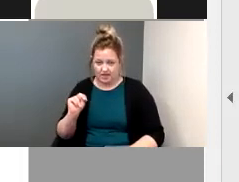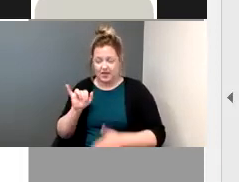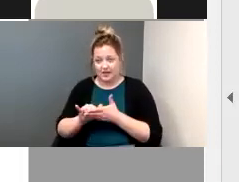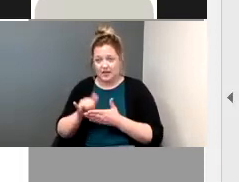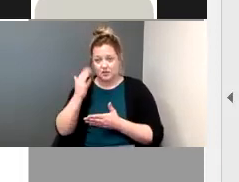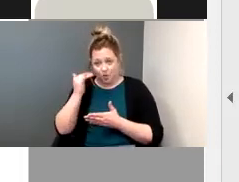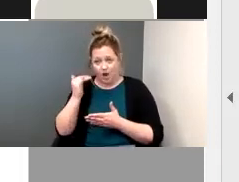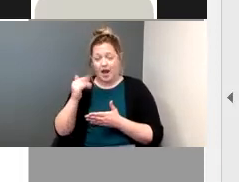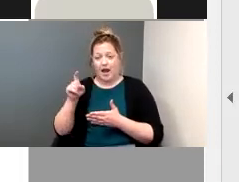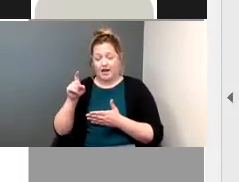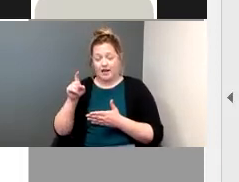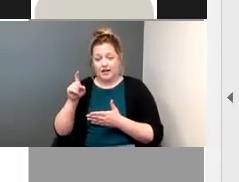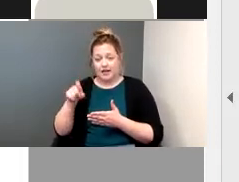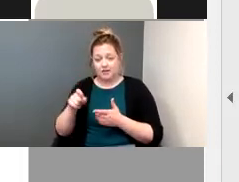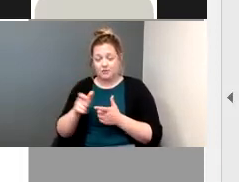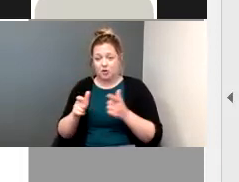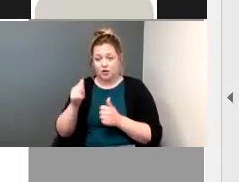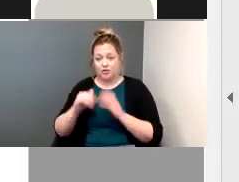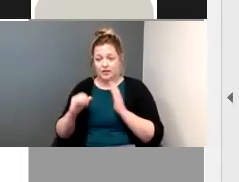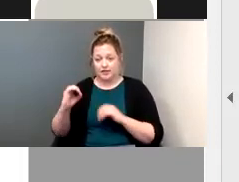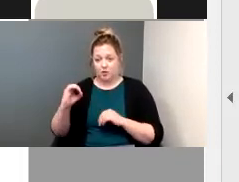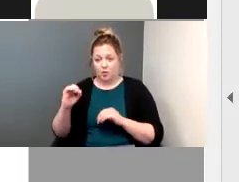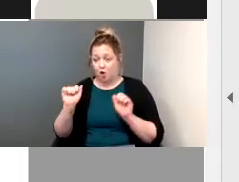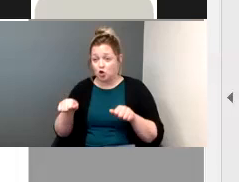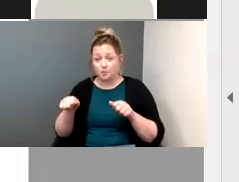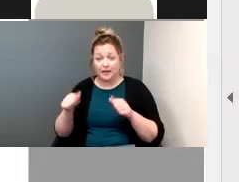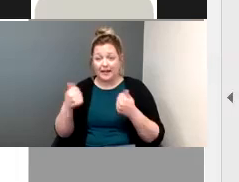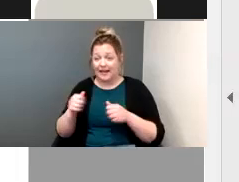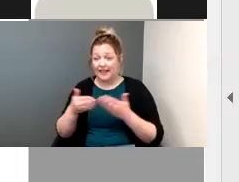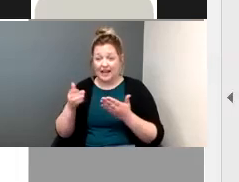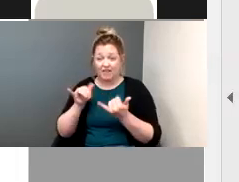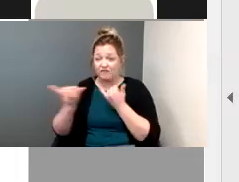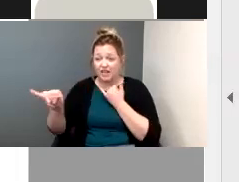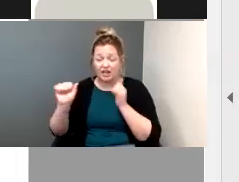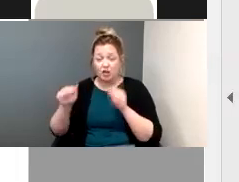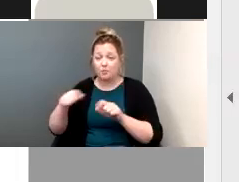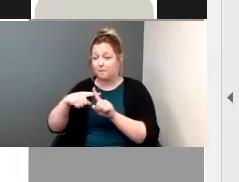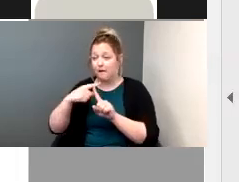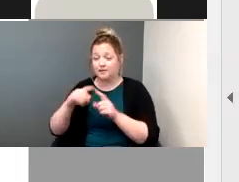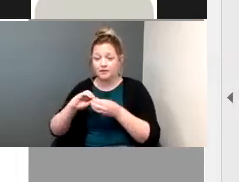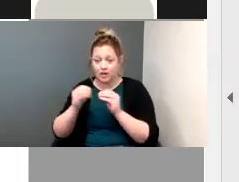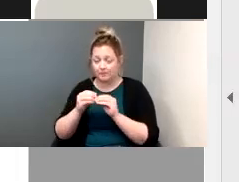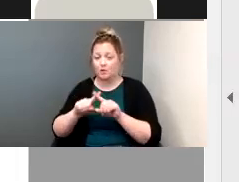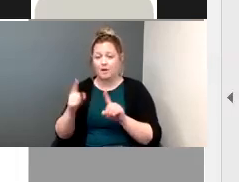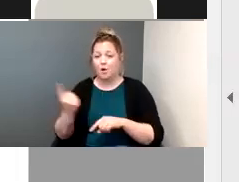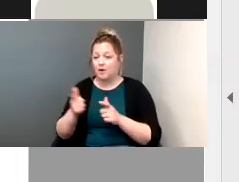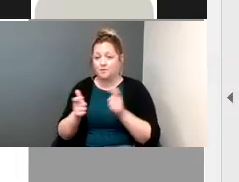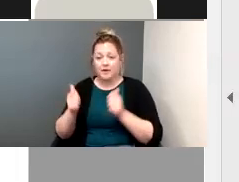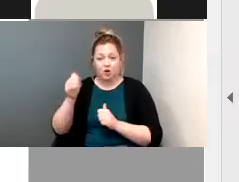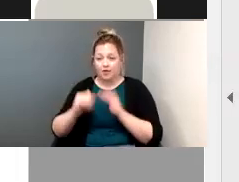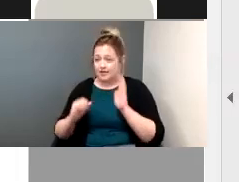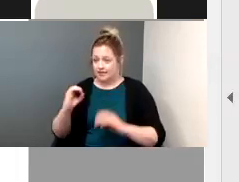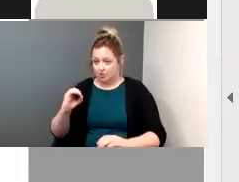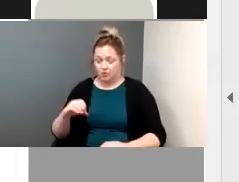0. Right? It could be anything. It could be infinity. It could be a positive number, but it will always be greater than 0.